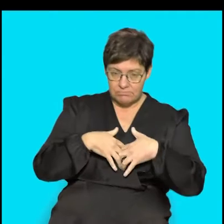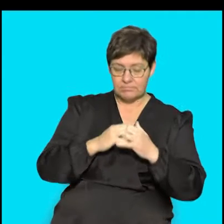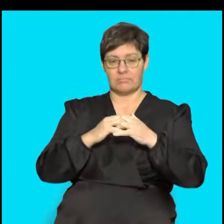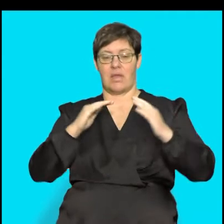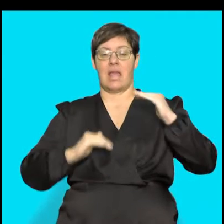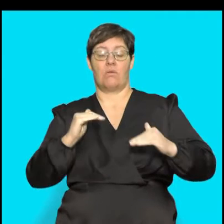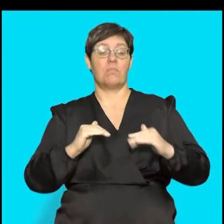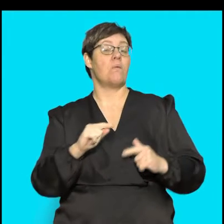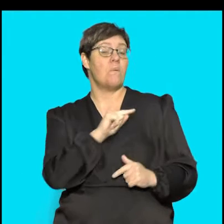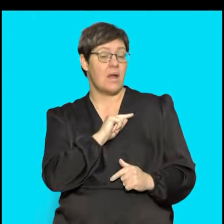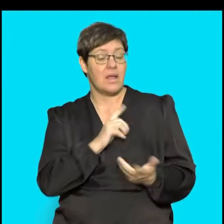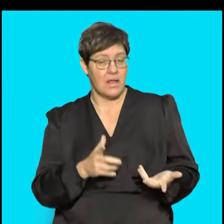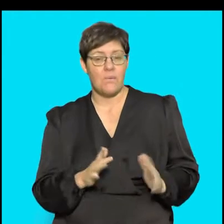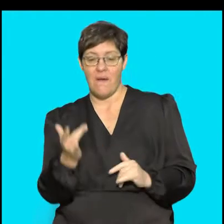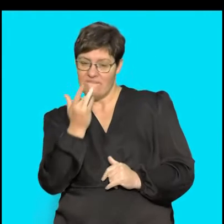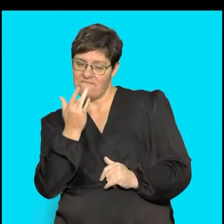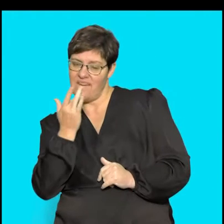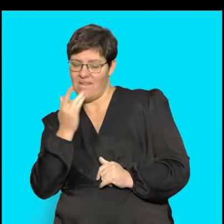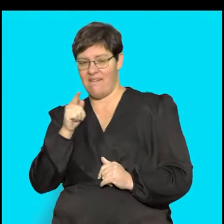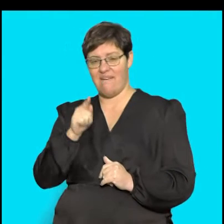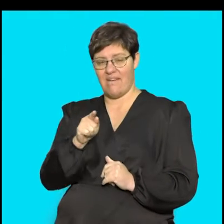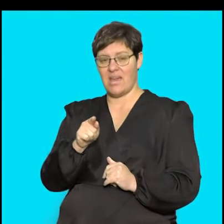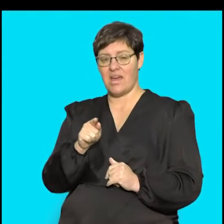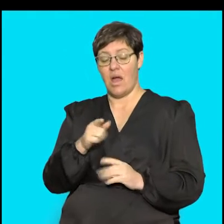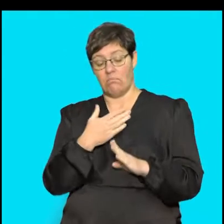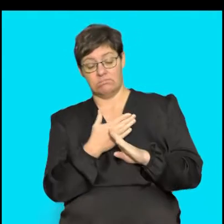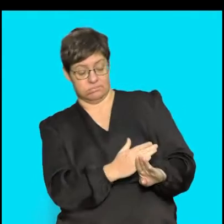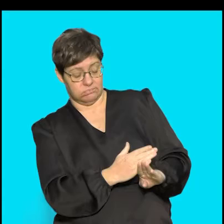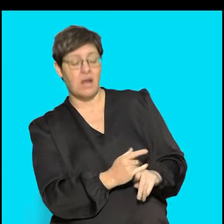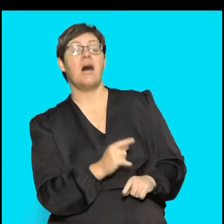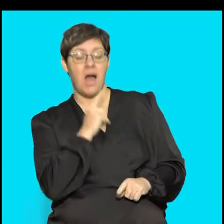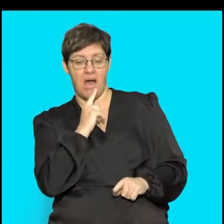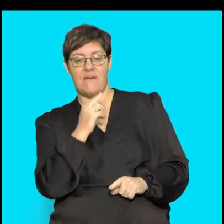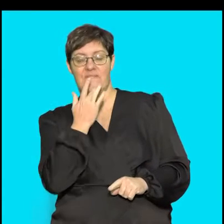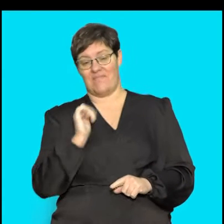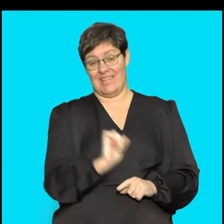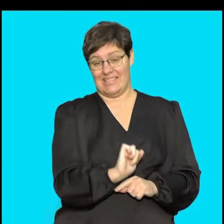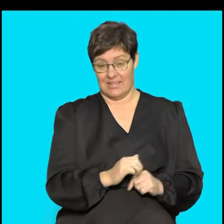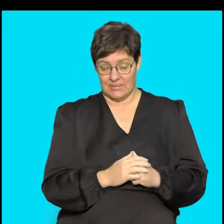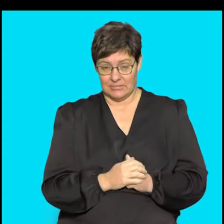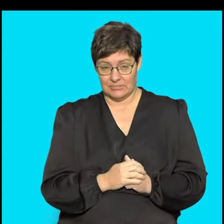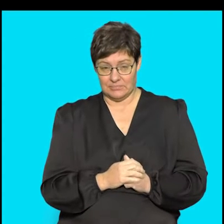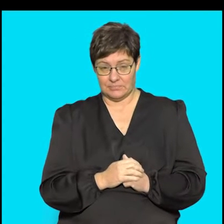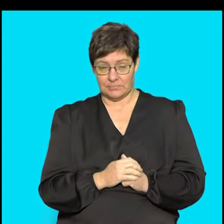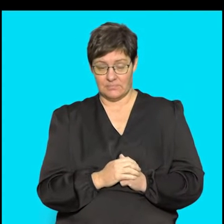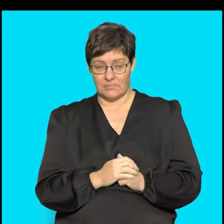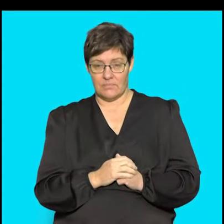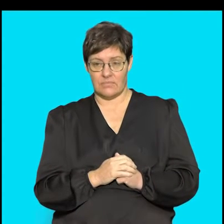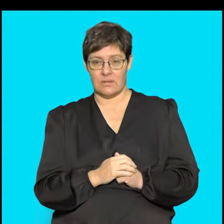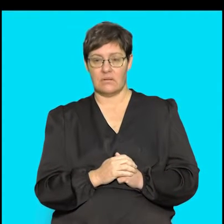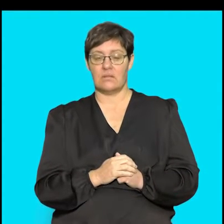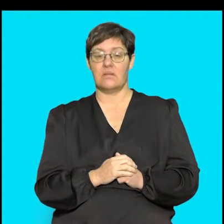reinstate the equilibrium by favoring the reaction that oppose the